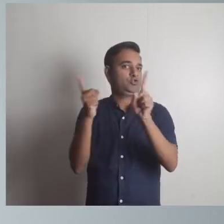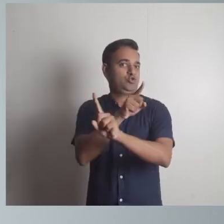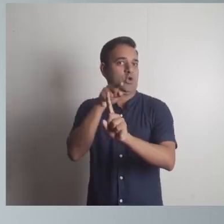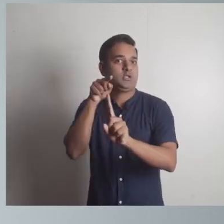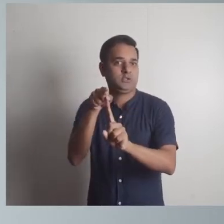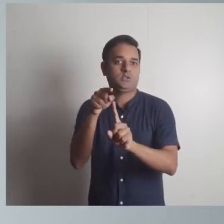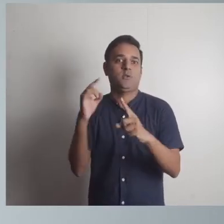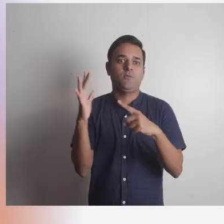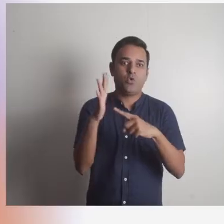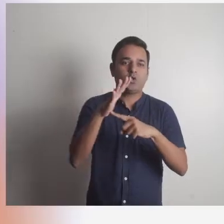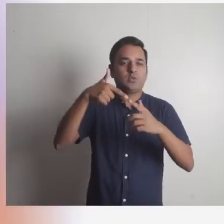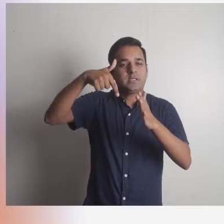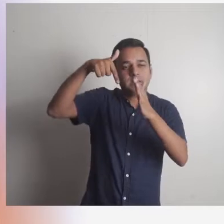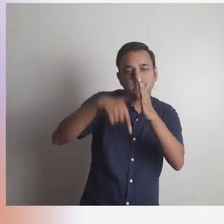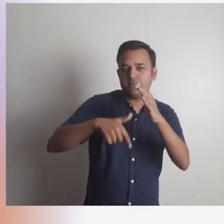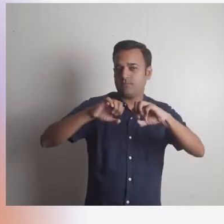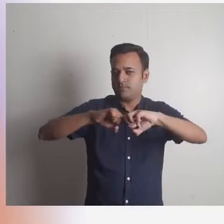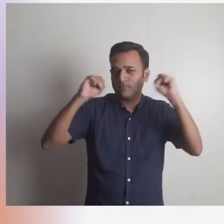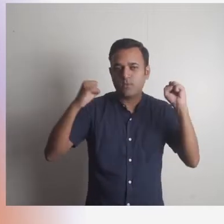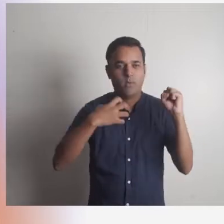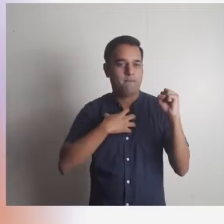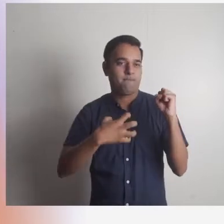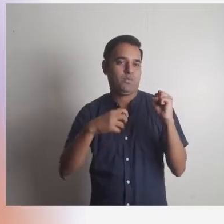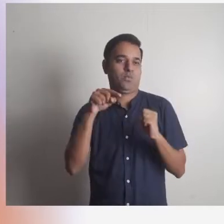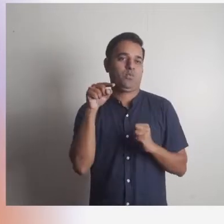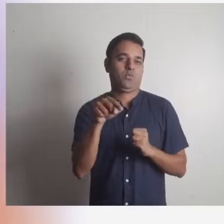under threat right now. We have 70% of rainforests that are